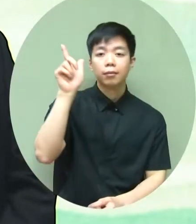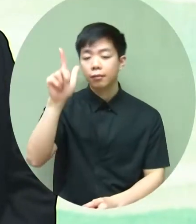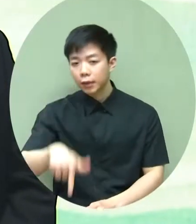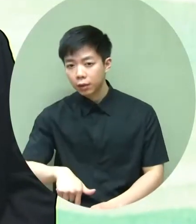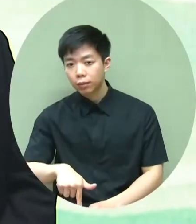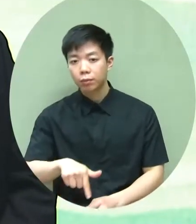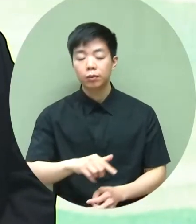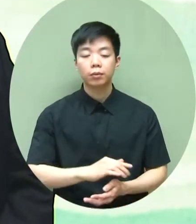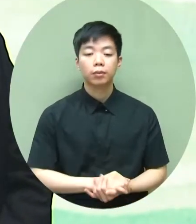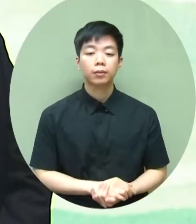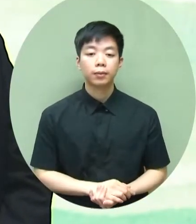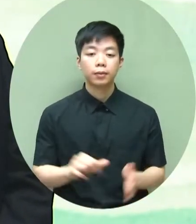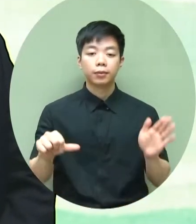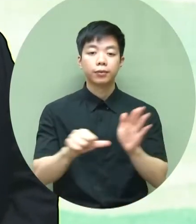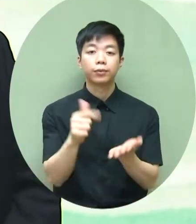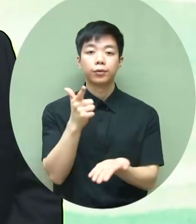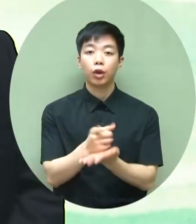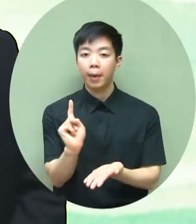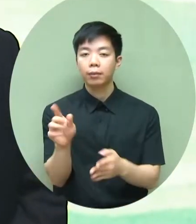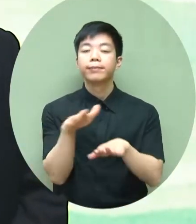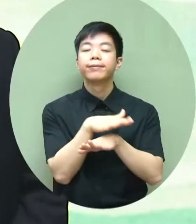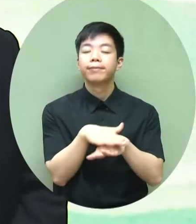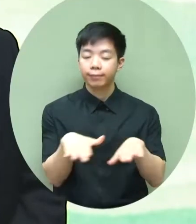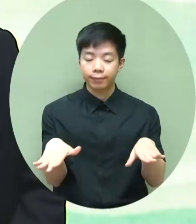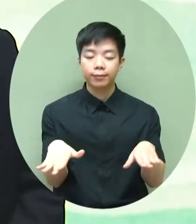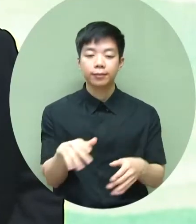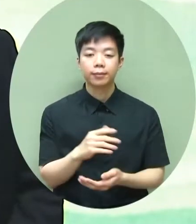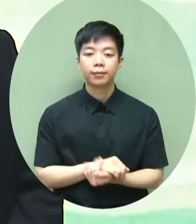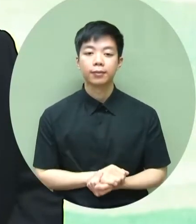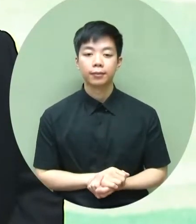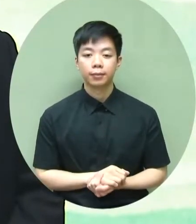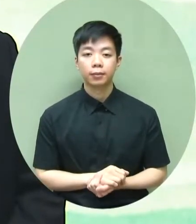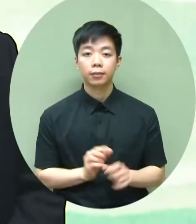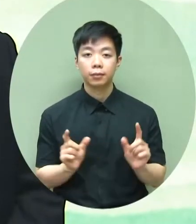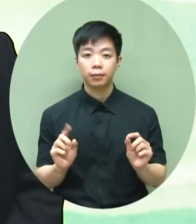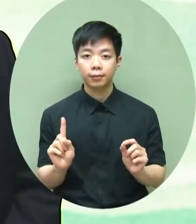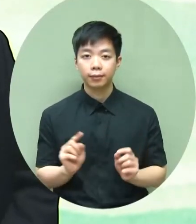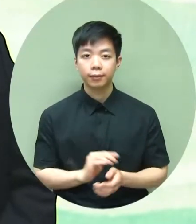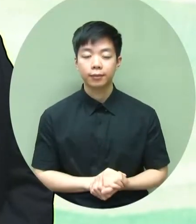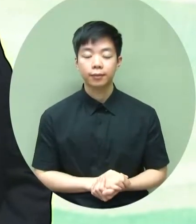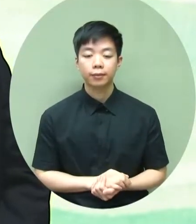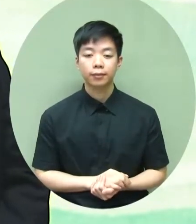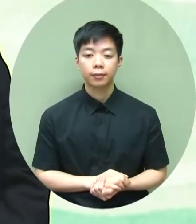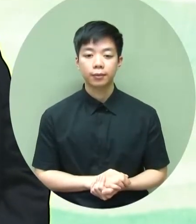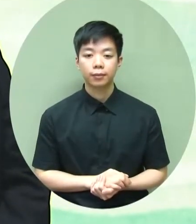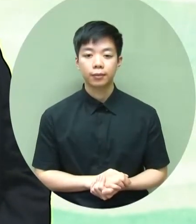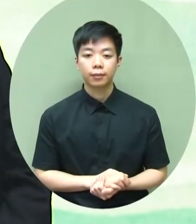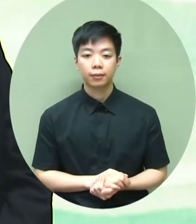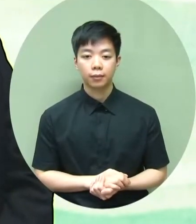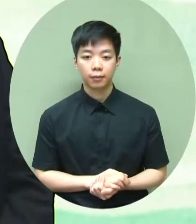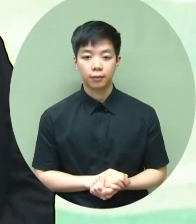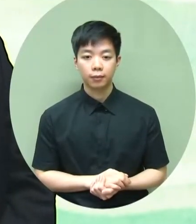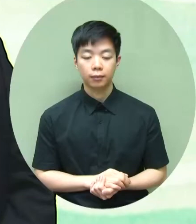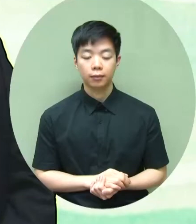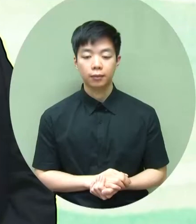safe. By sound and safe, we mean that all the systems involving in the